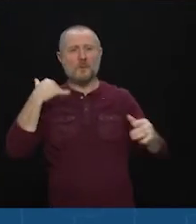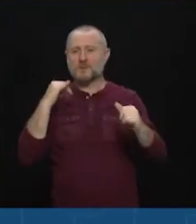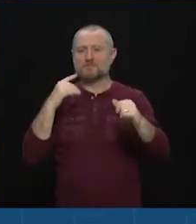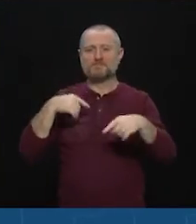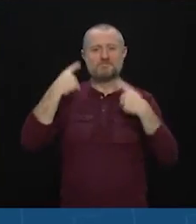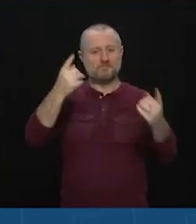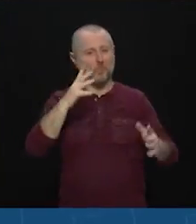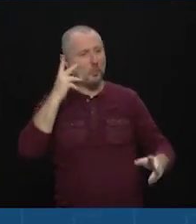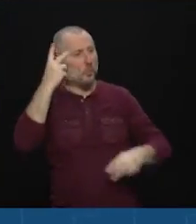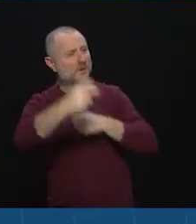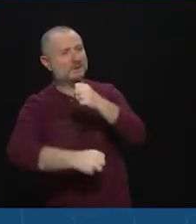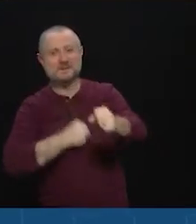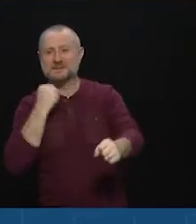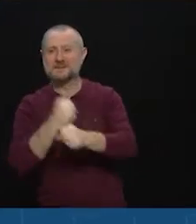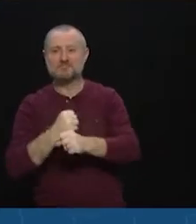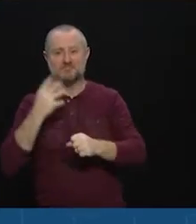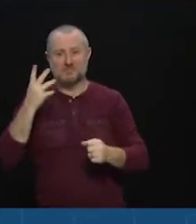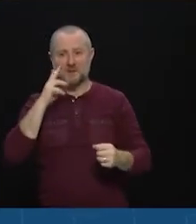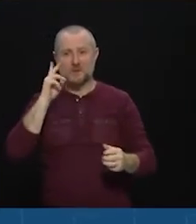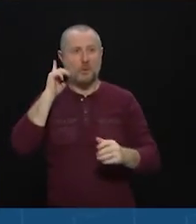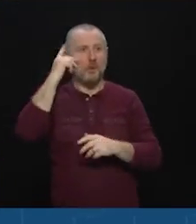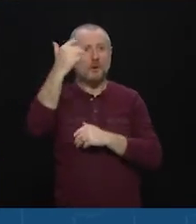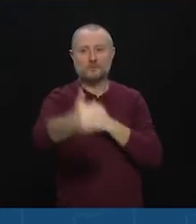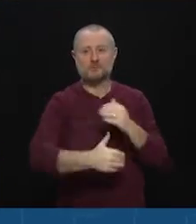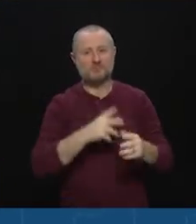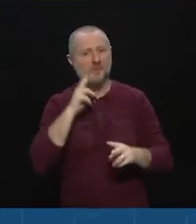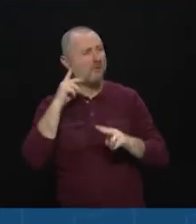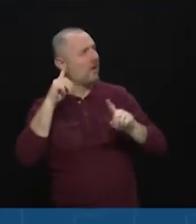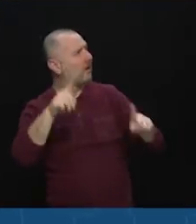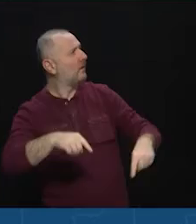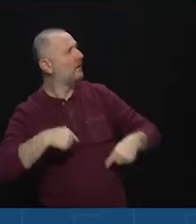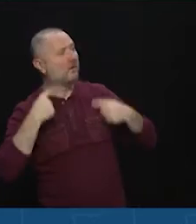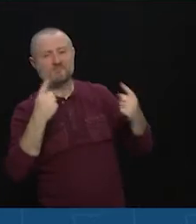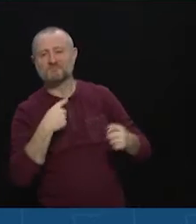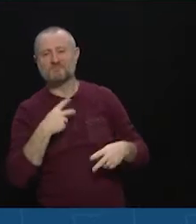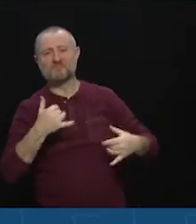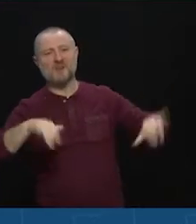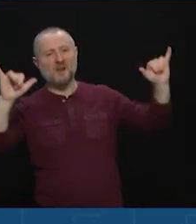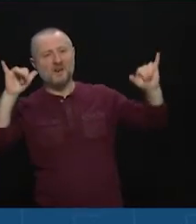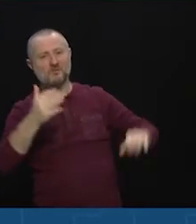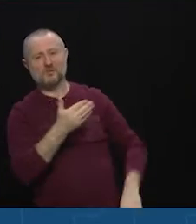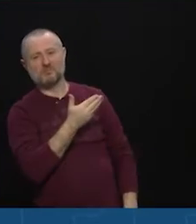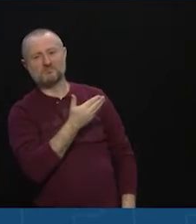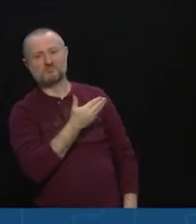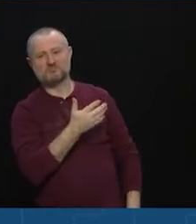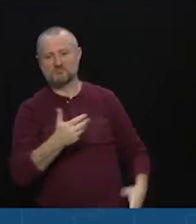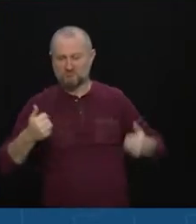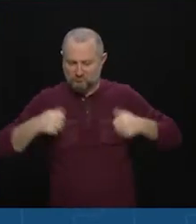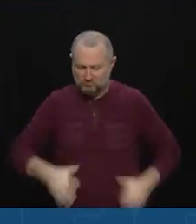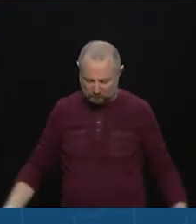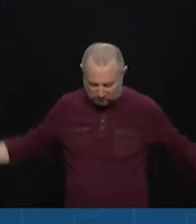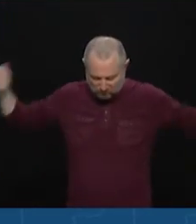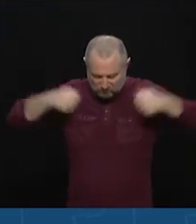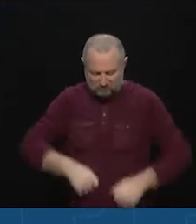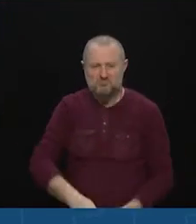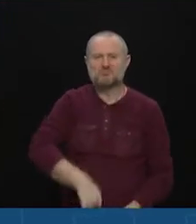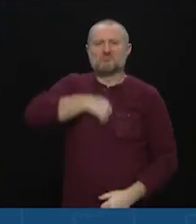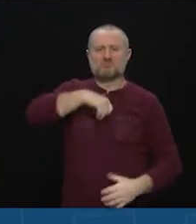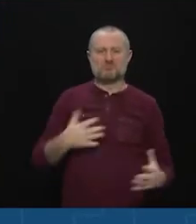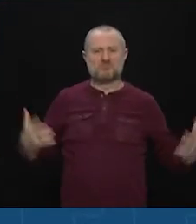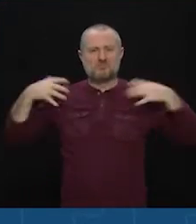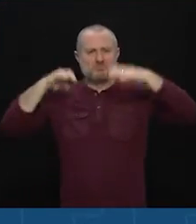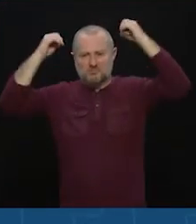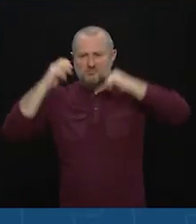all these months and years later, are still putting on a uniform, heading out there, suited up for